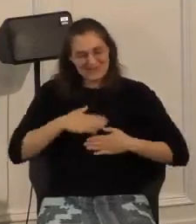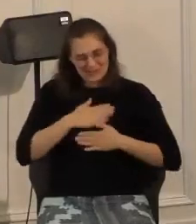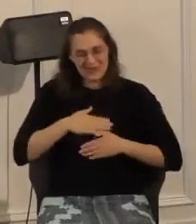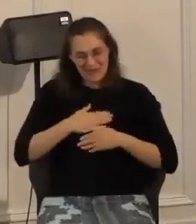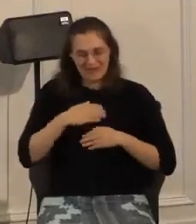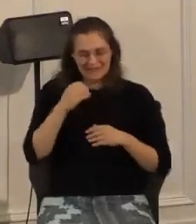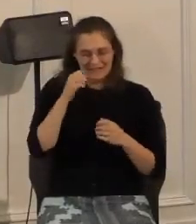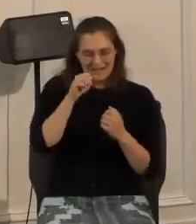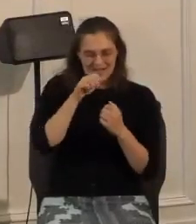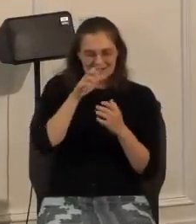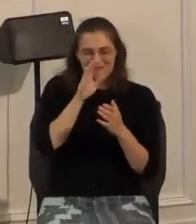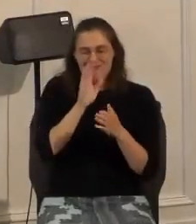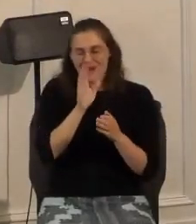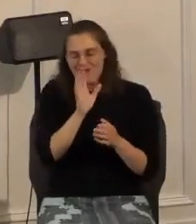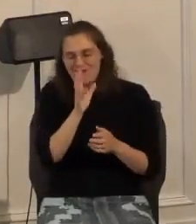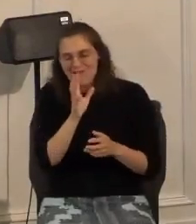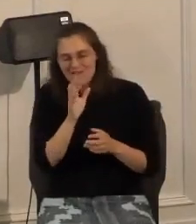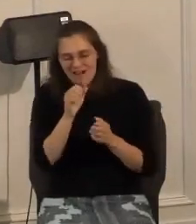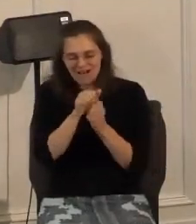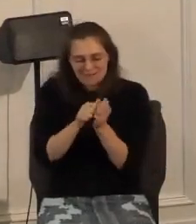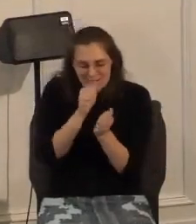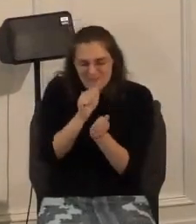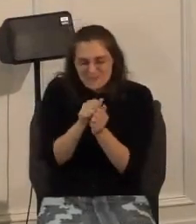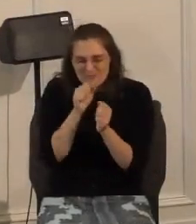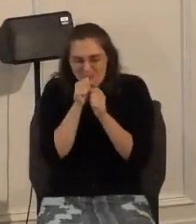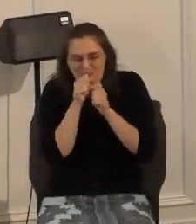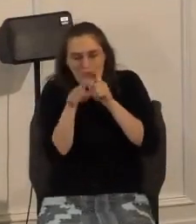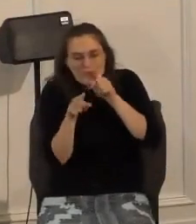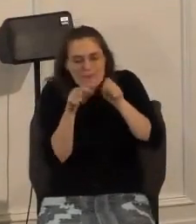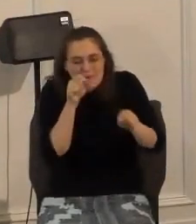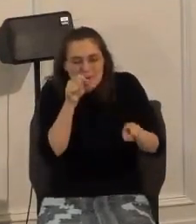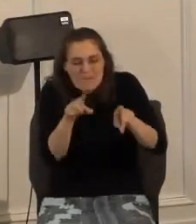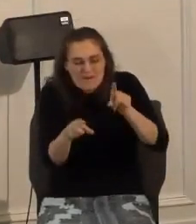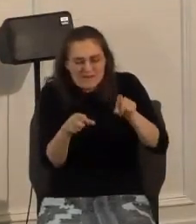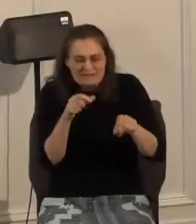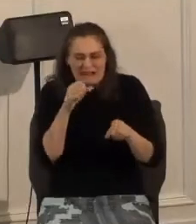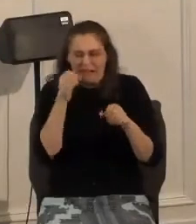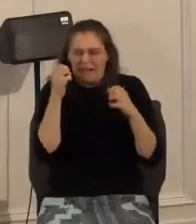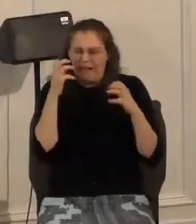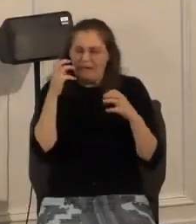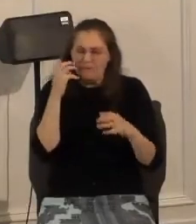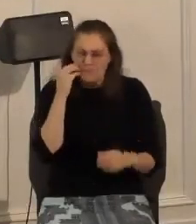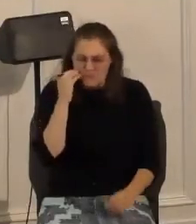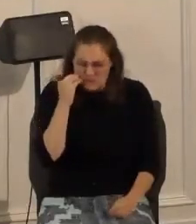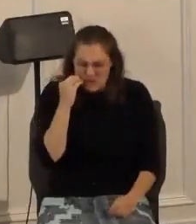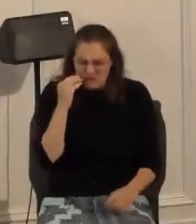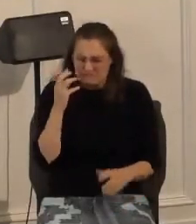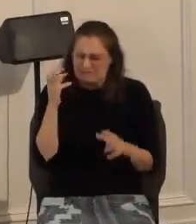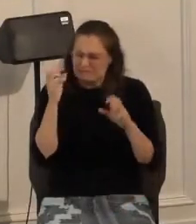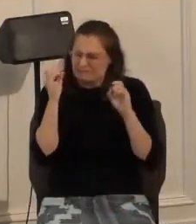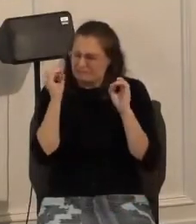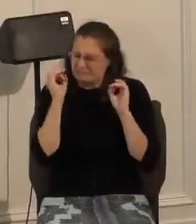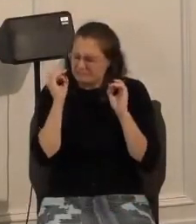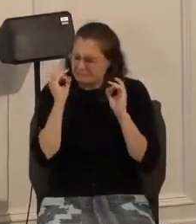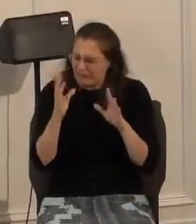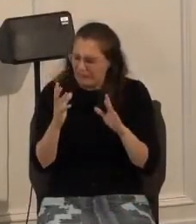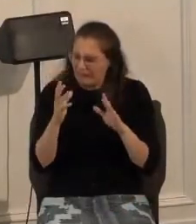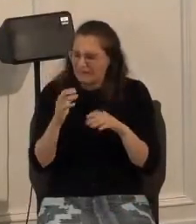like that? Well, that's sort of gross, right? You don't want that there on your